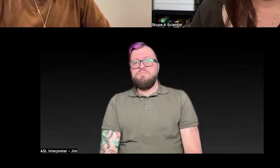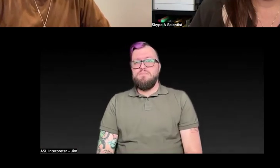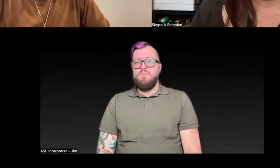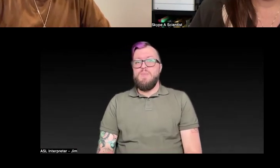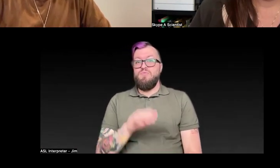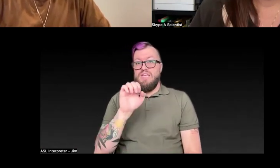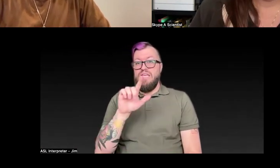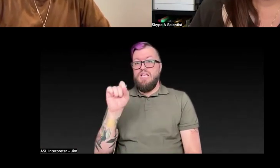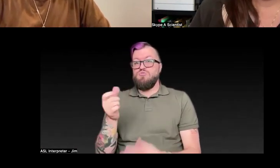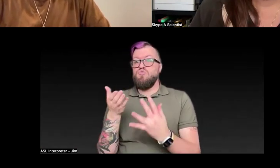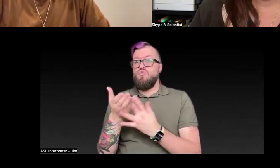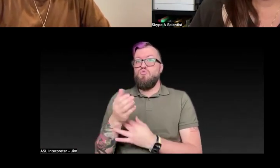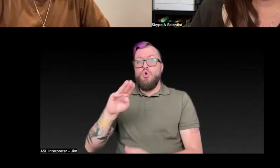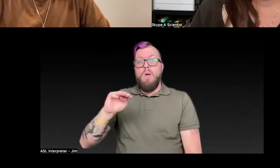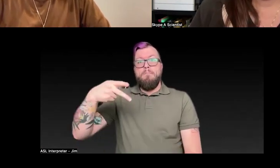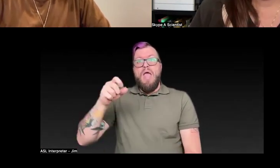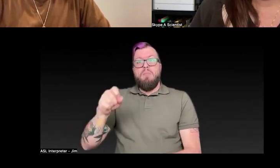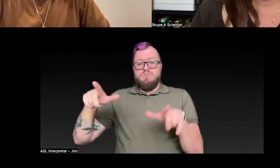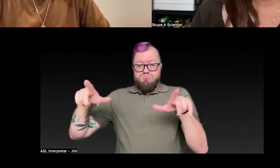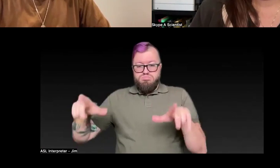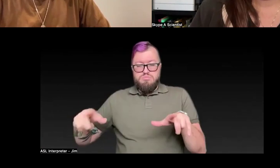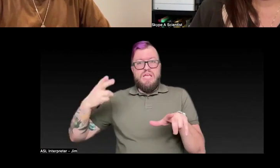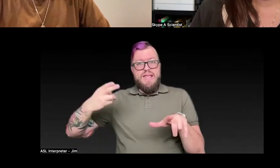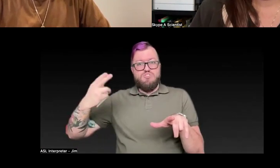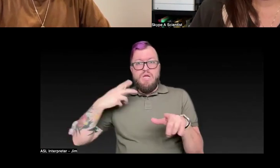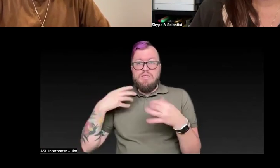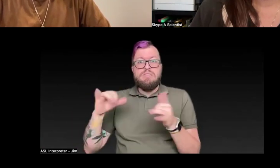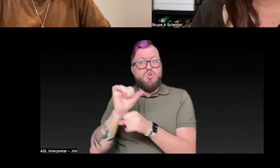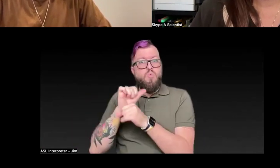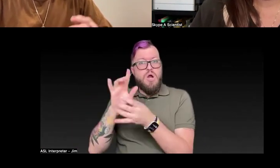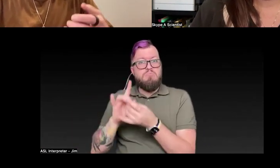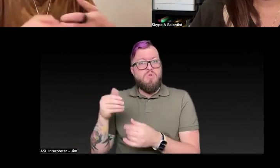eels through maps. I meant to be a historian of maps and cartographic history, and I still work on maps a lot.